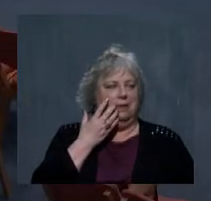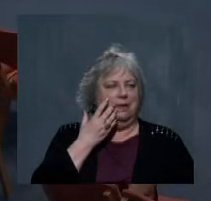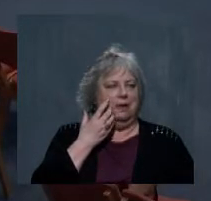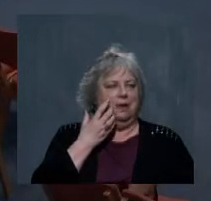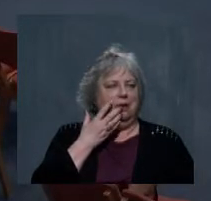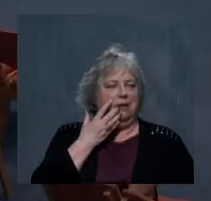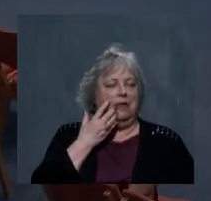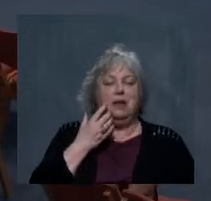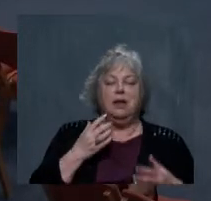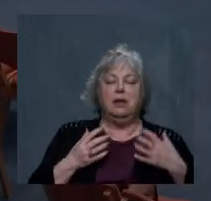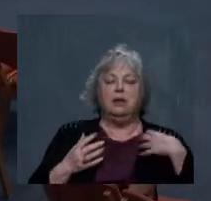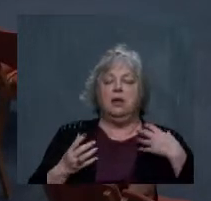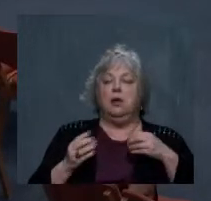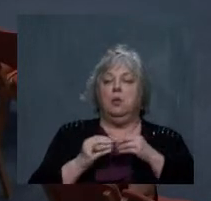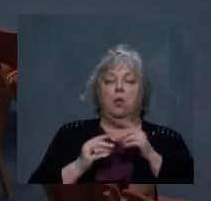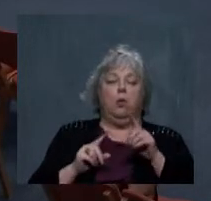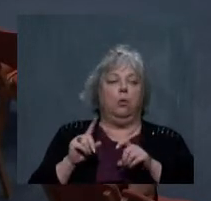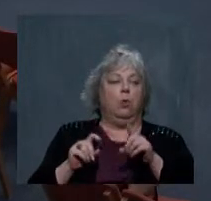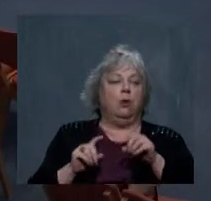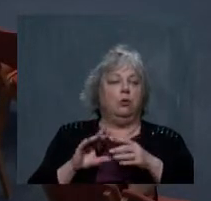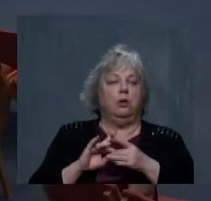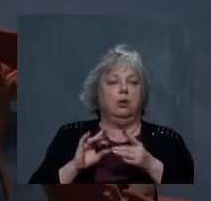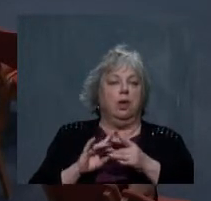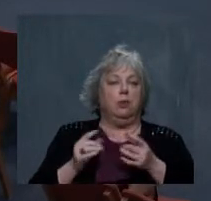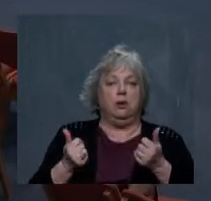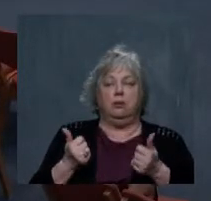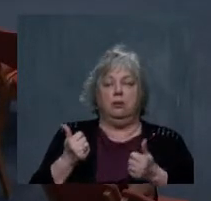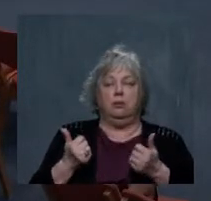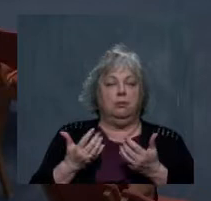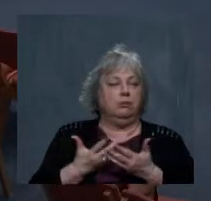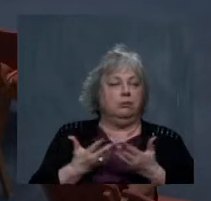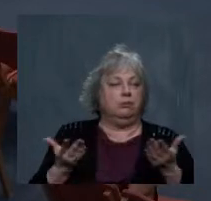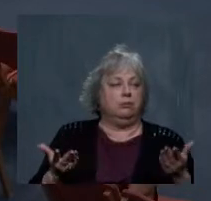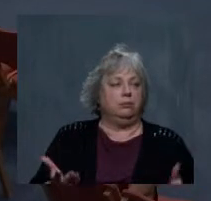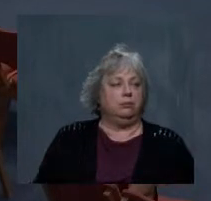Yeah. Any other questions or comments, commissioners?